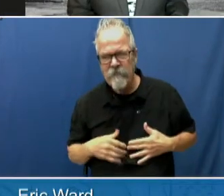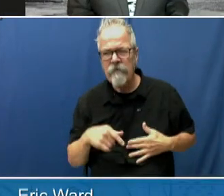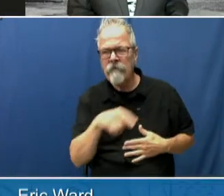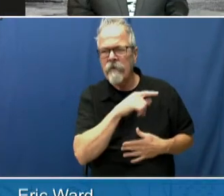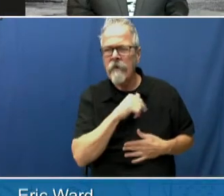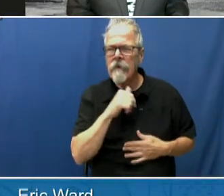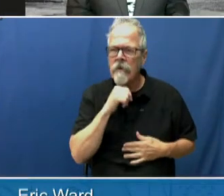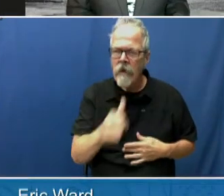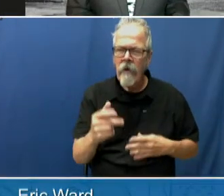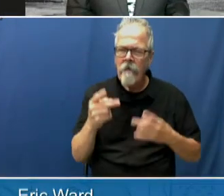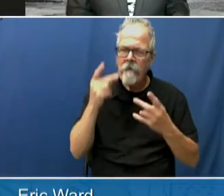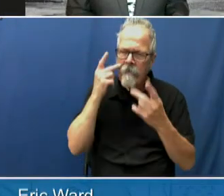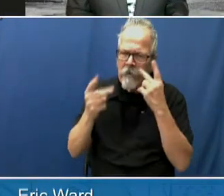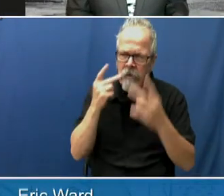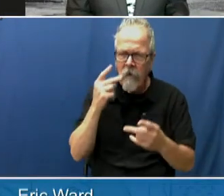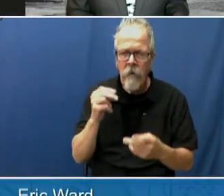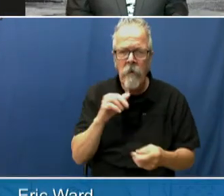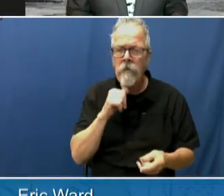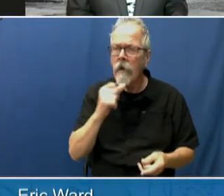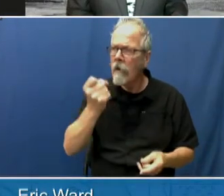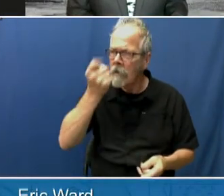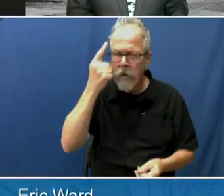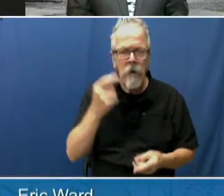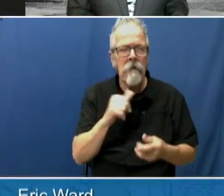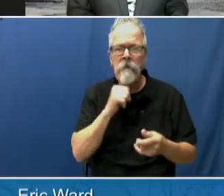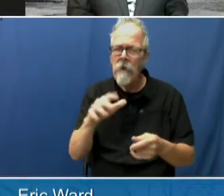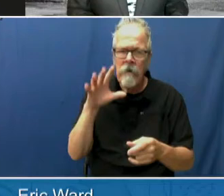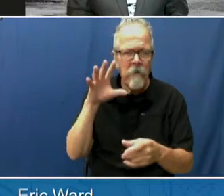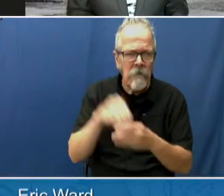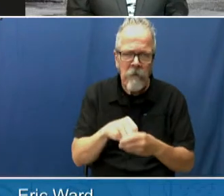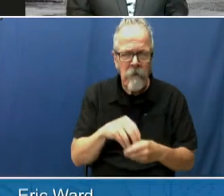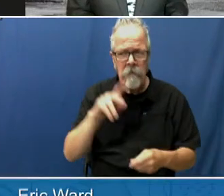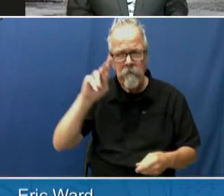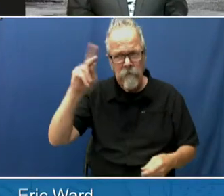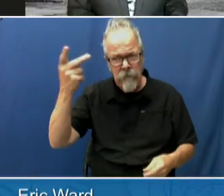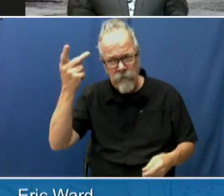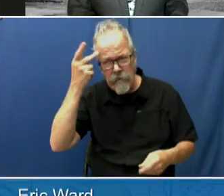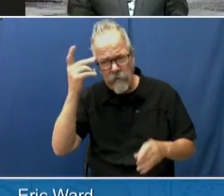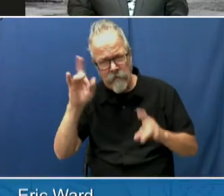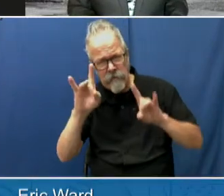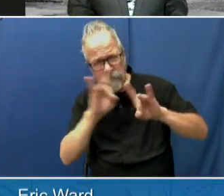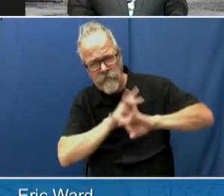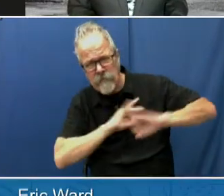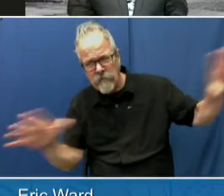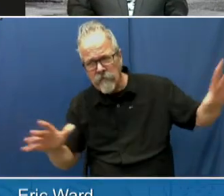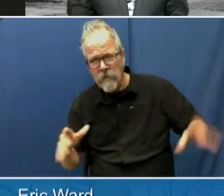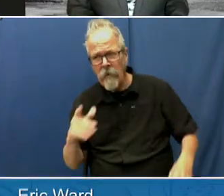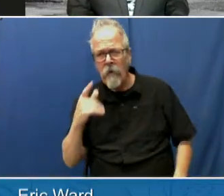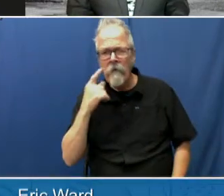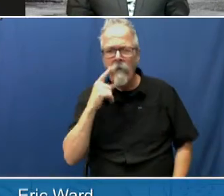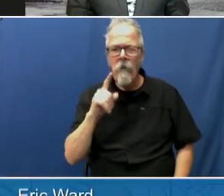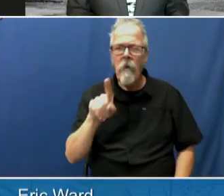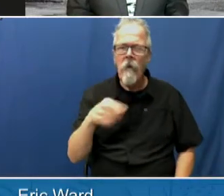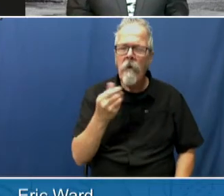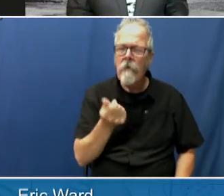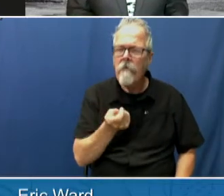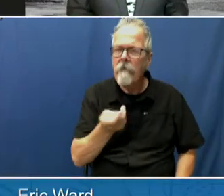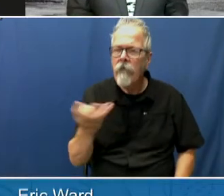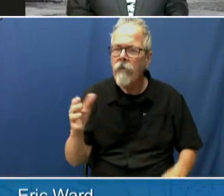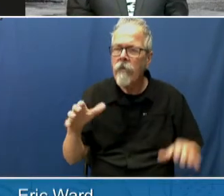The burden of responding to political violence cannot be limited to a handful of leaders. It